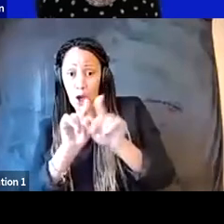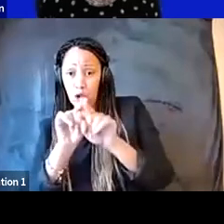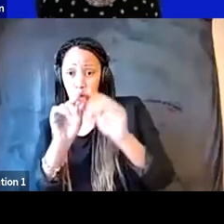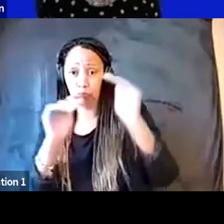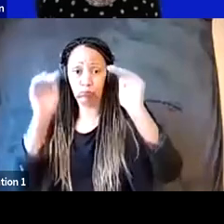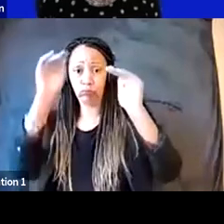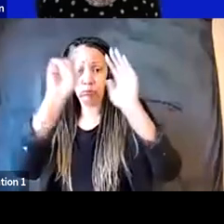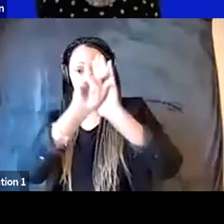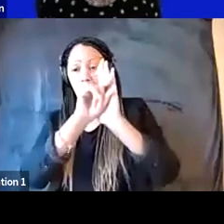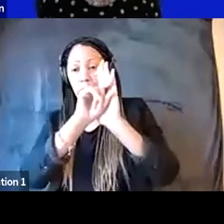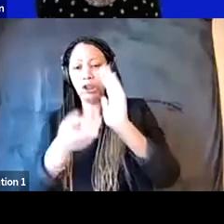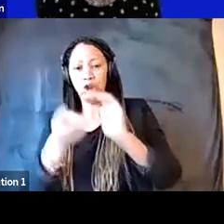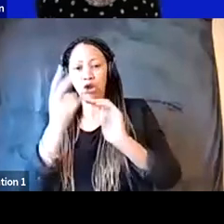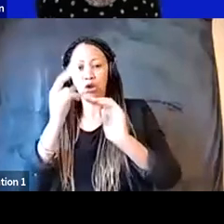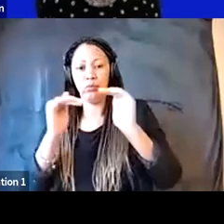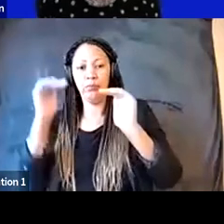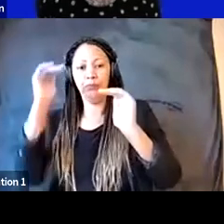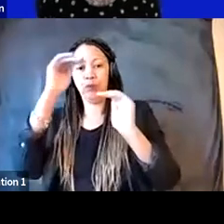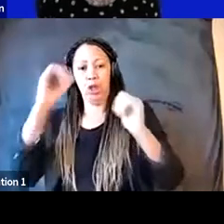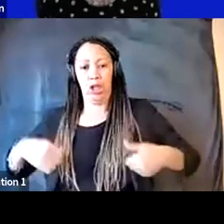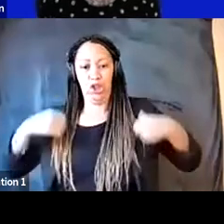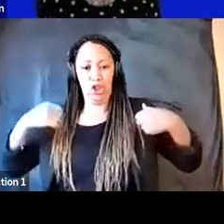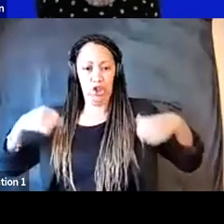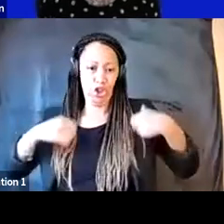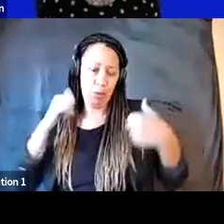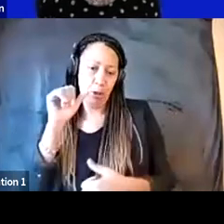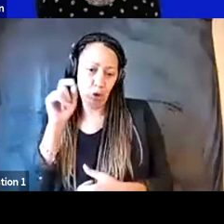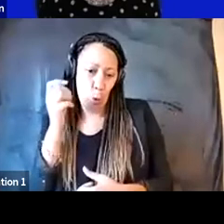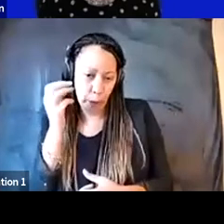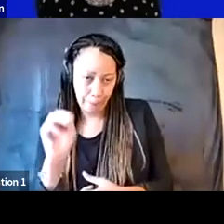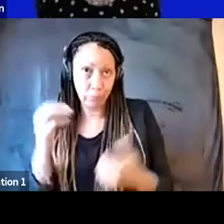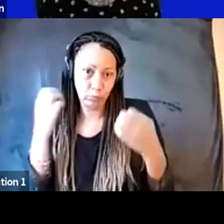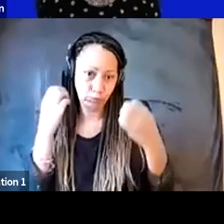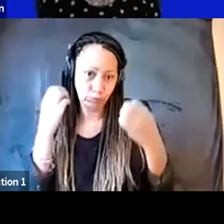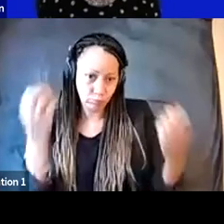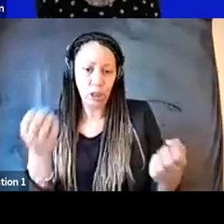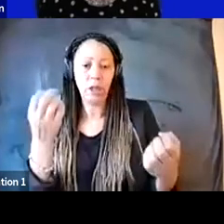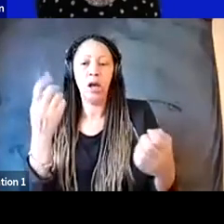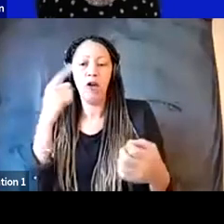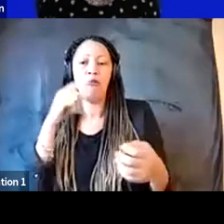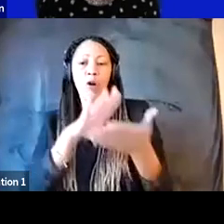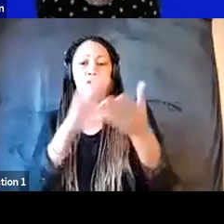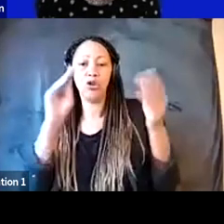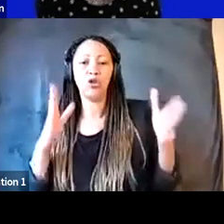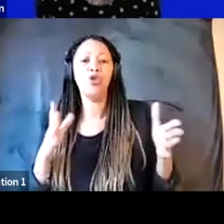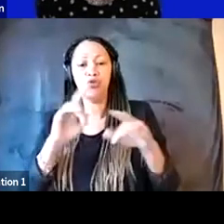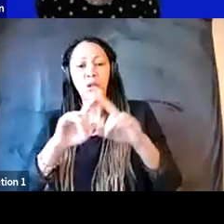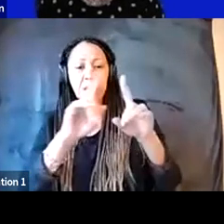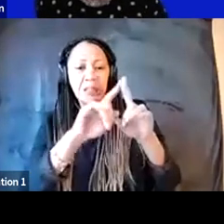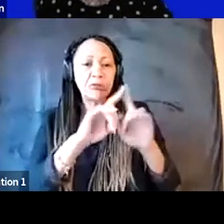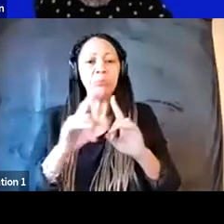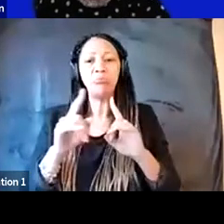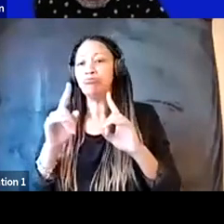high gymatorium, as we call them, you know, for the students for recreational